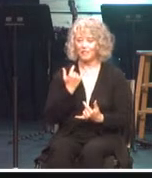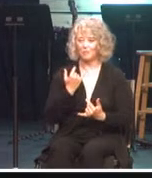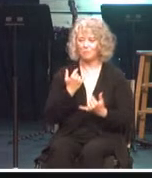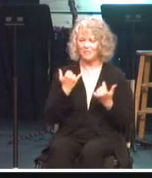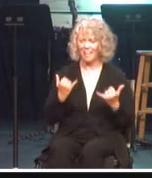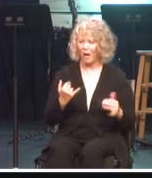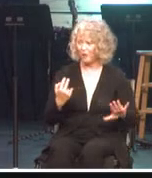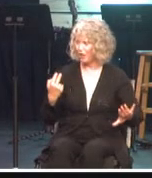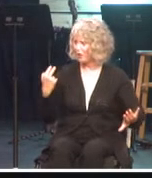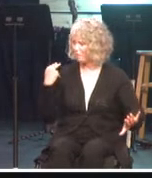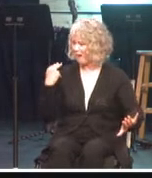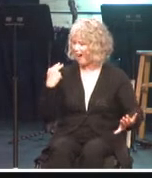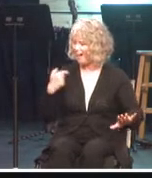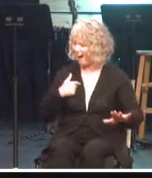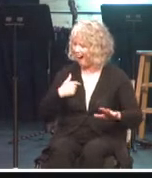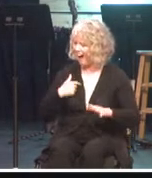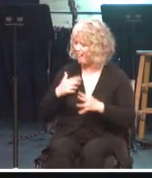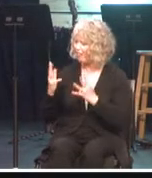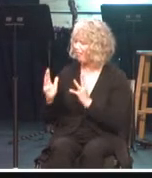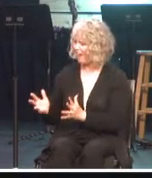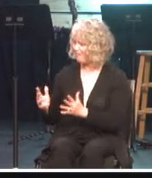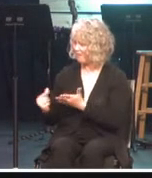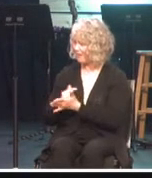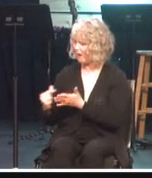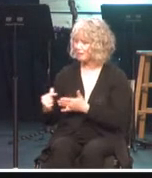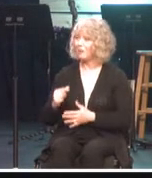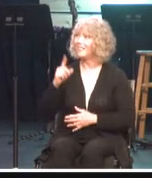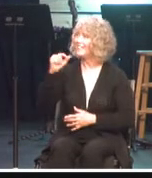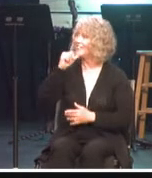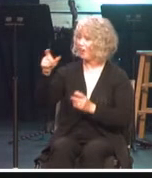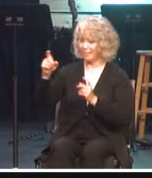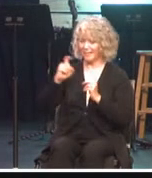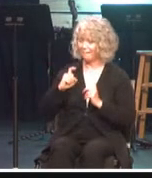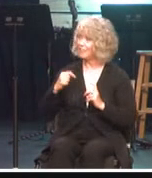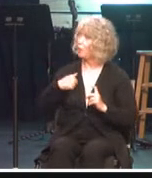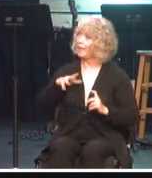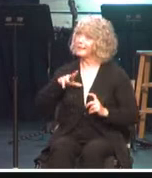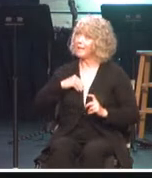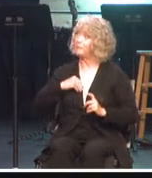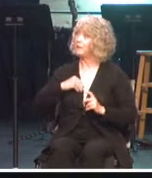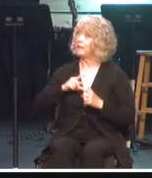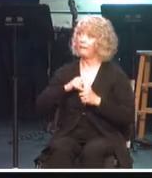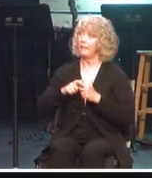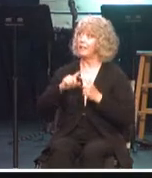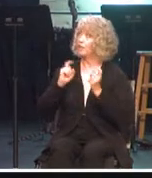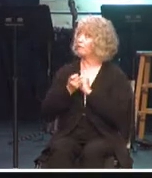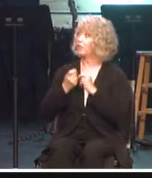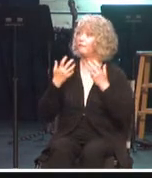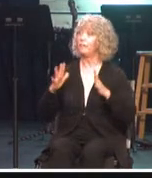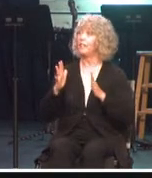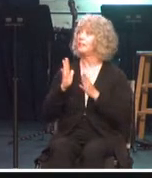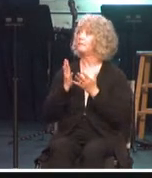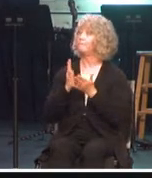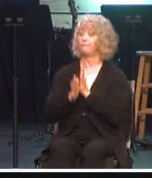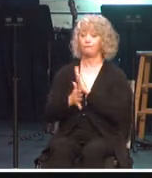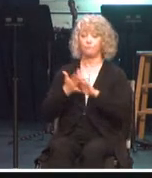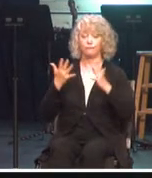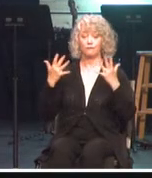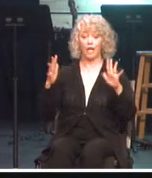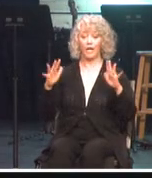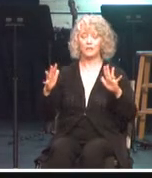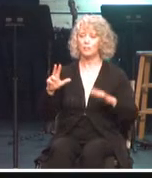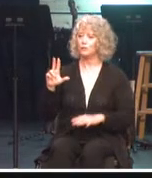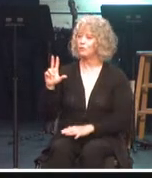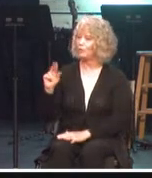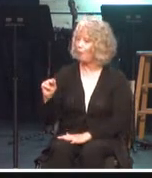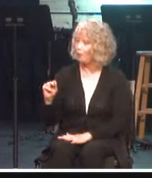not give us his gospel so that we would embrace it and be converted. It's an interesting statement, isn't it? Actually, he offers it